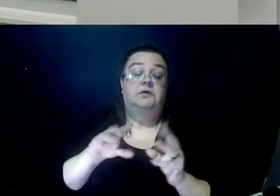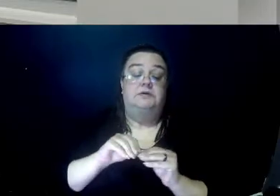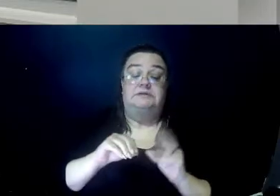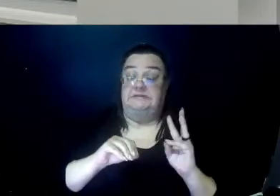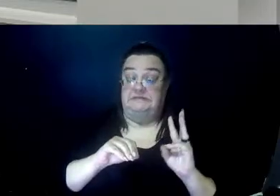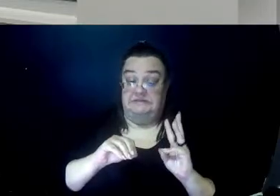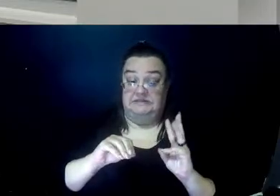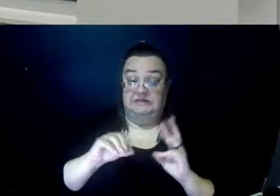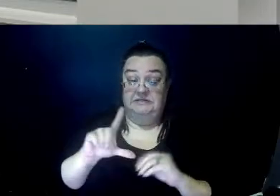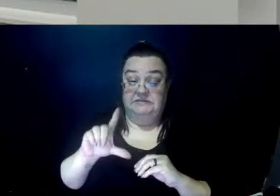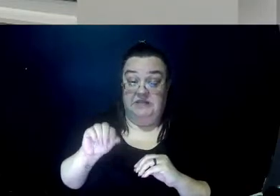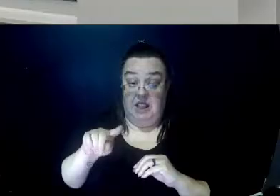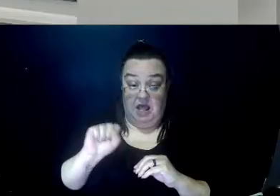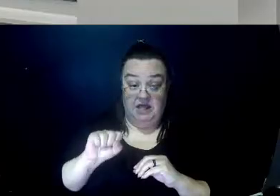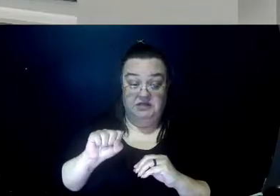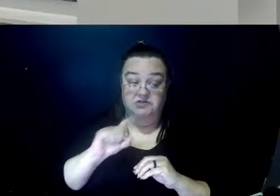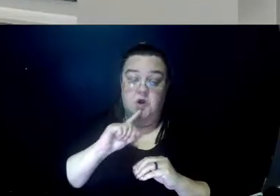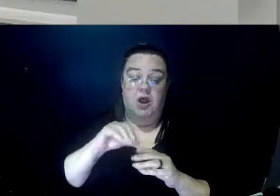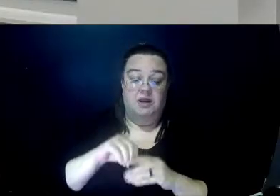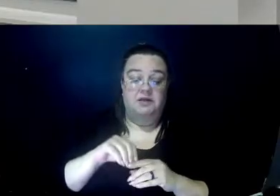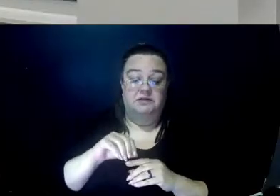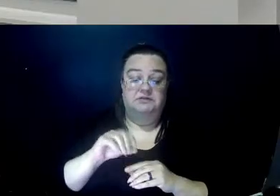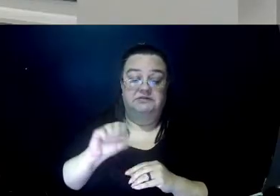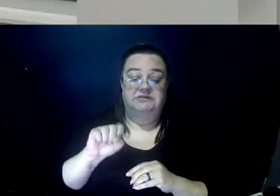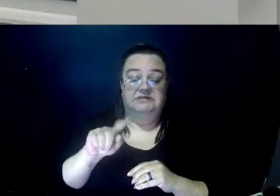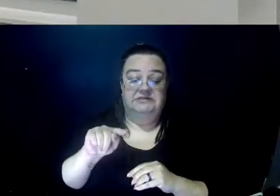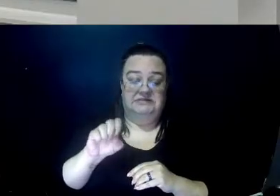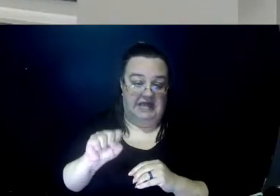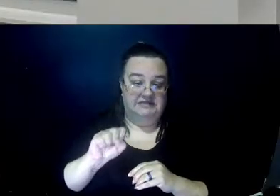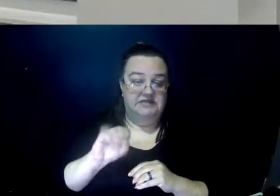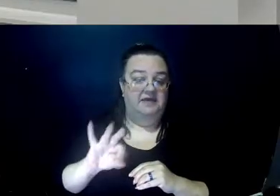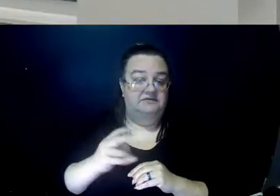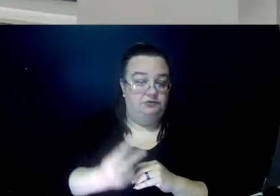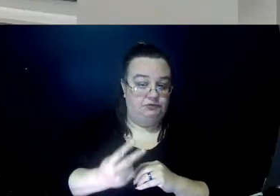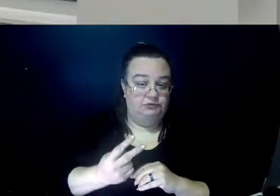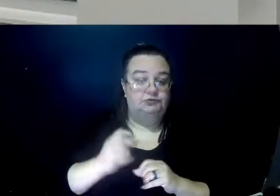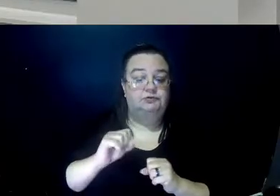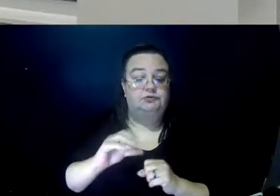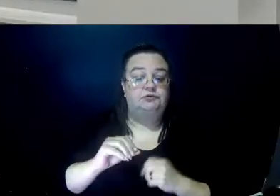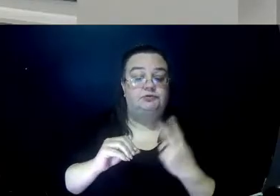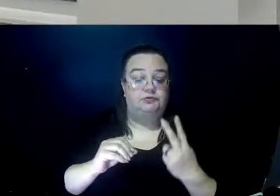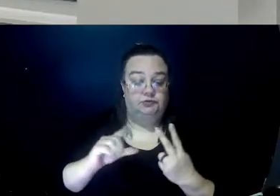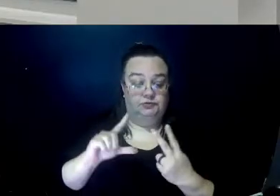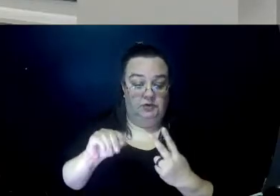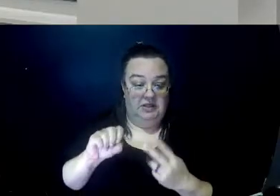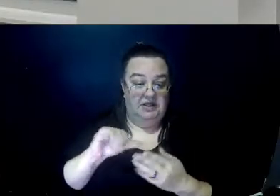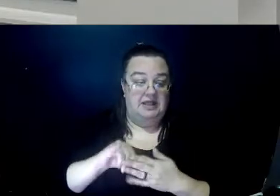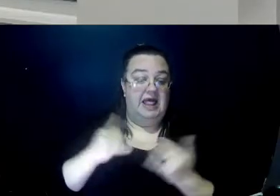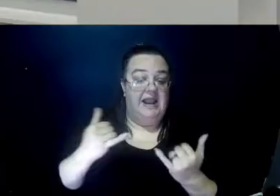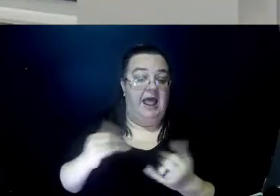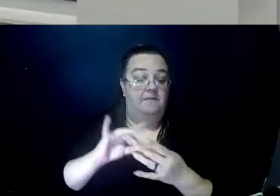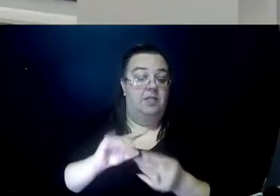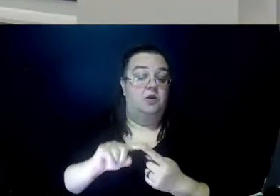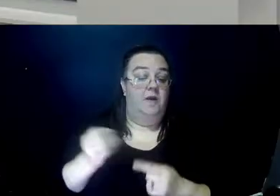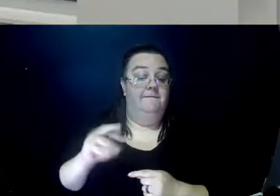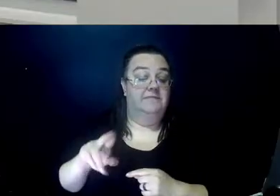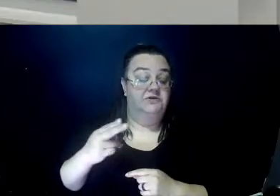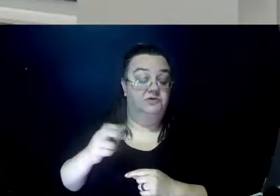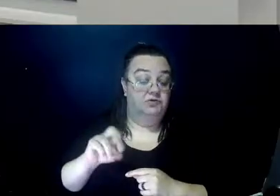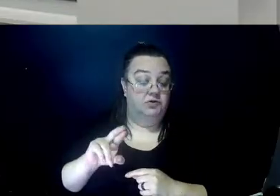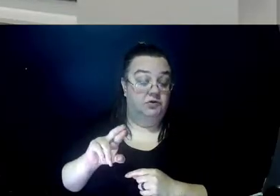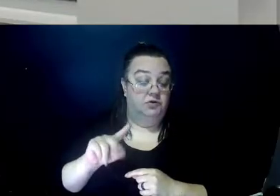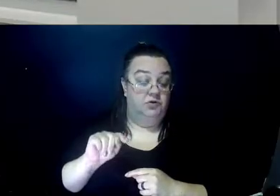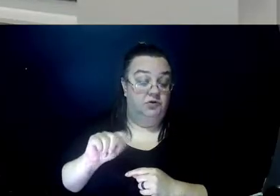into sets of 2, okay? So the 2 lots that now belong to Mr. Harpler are